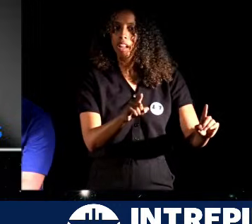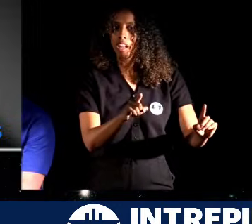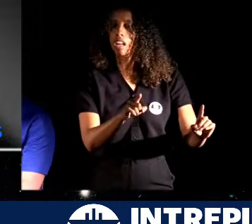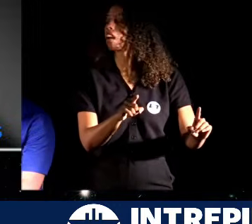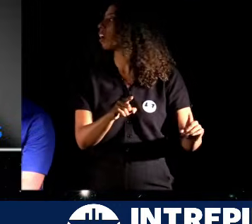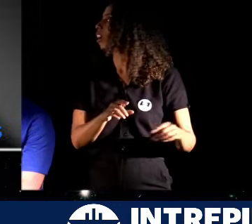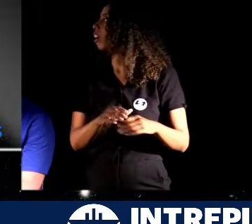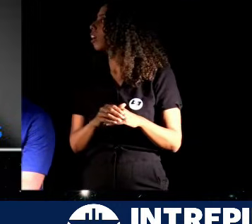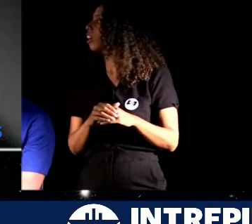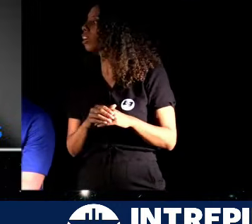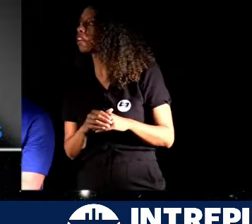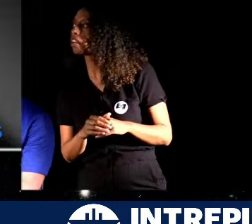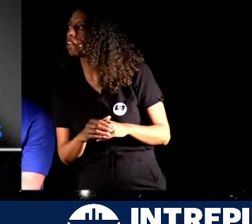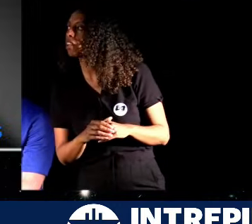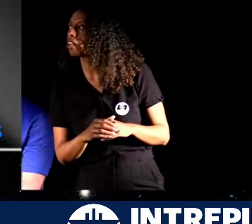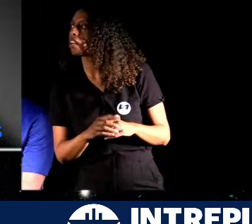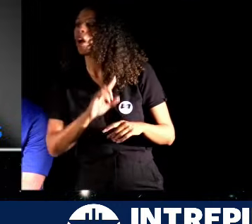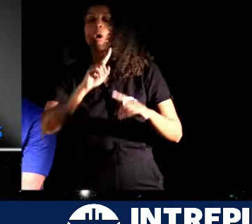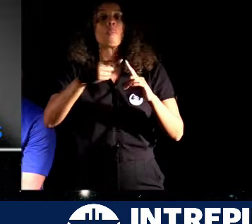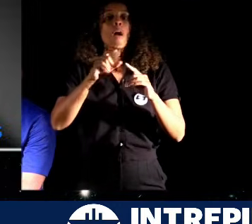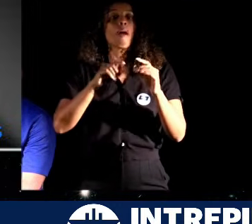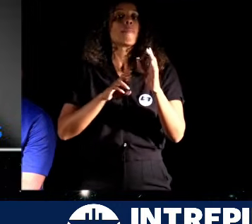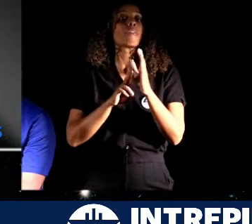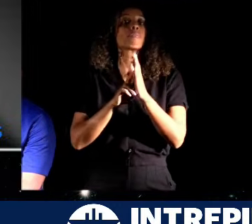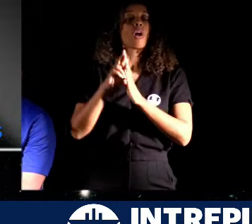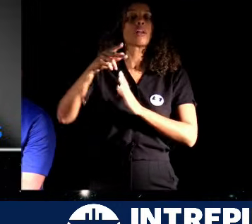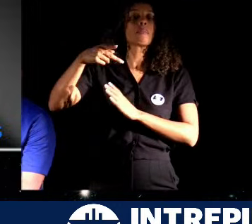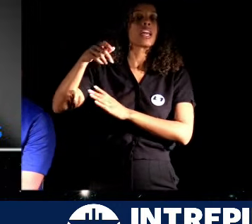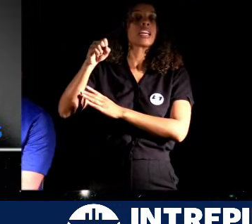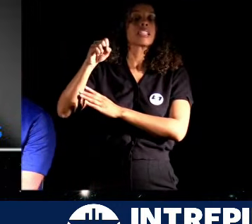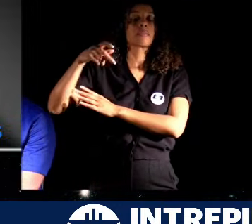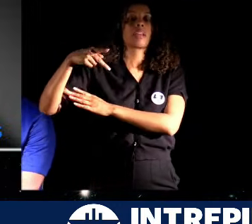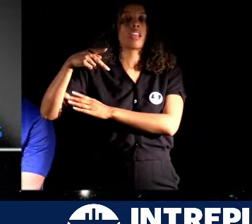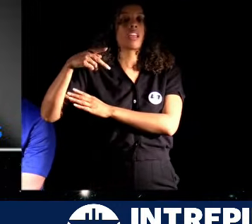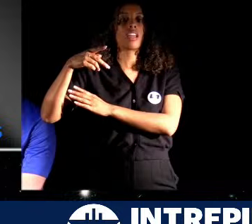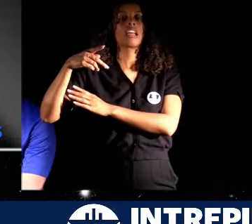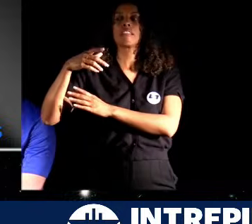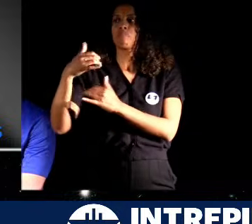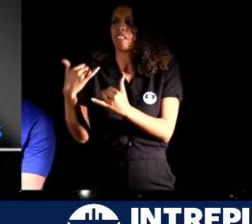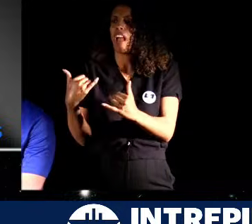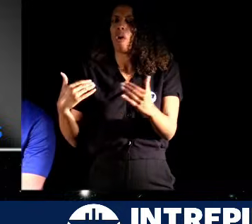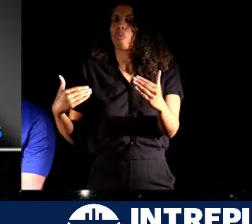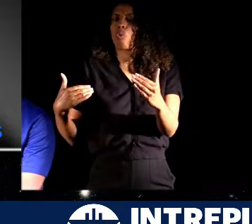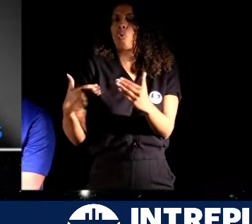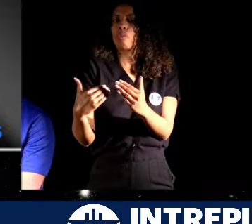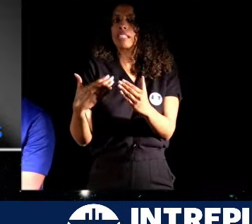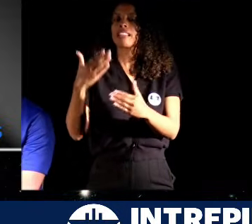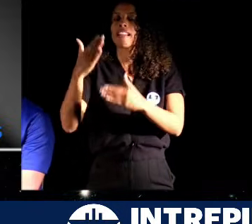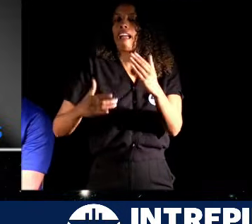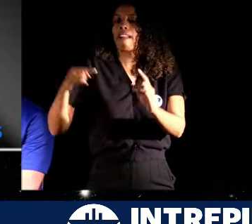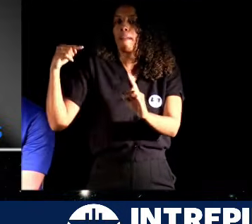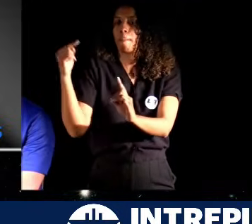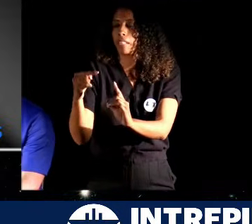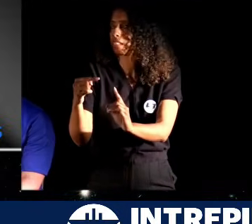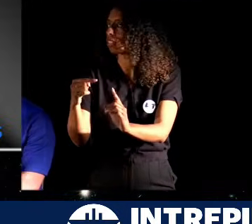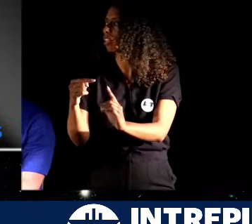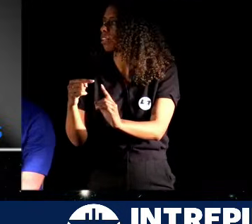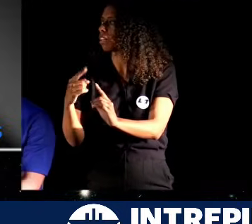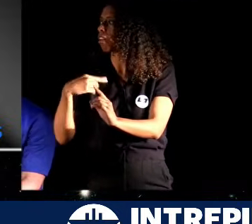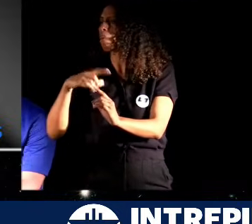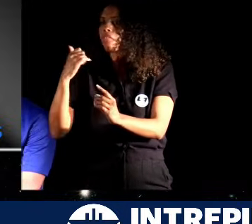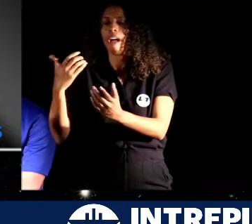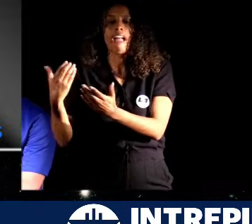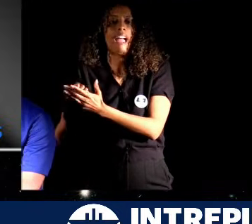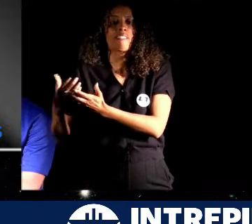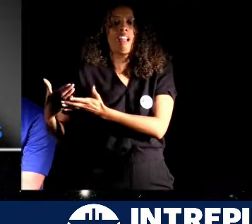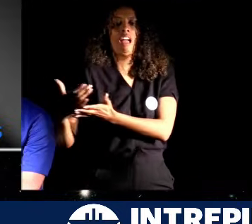When we launched Parker Solar Probe, we thought that toward the end of the mission, which is about now, the end of the prime mission, that we will get some evidence